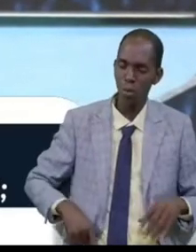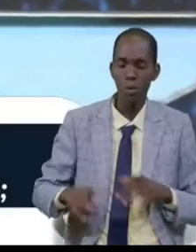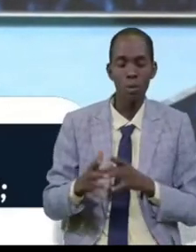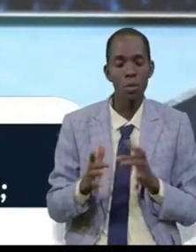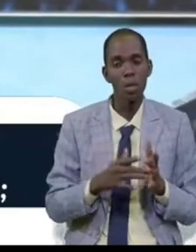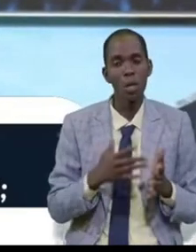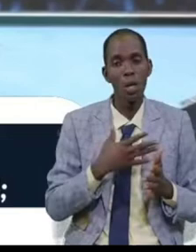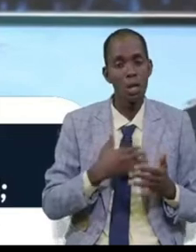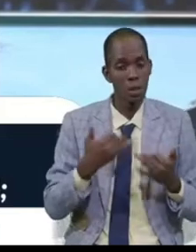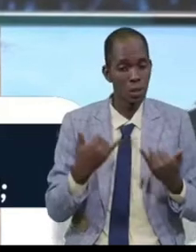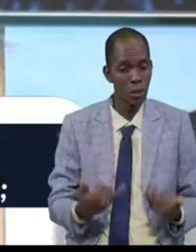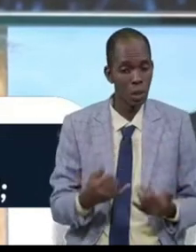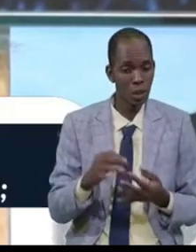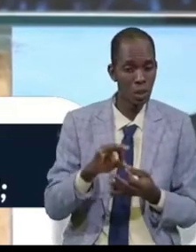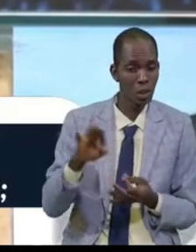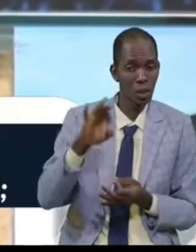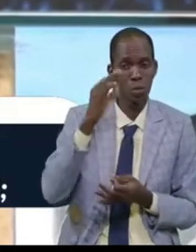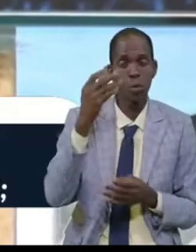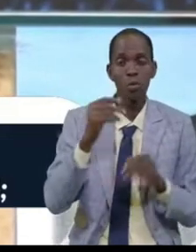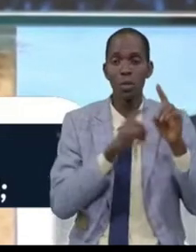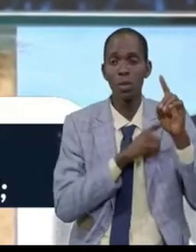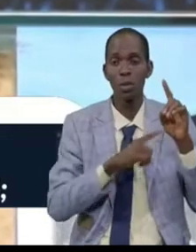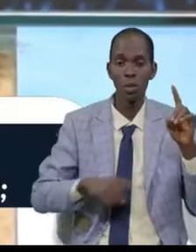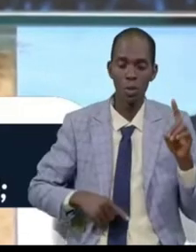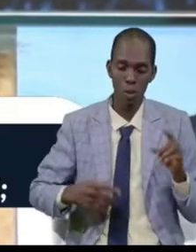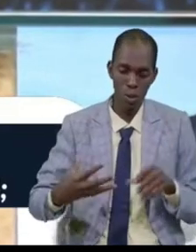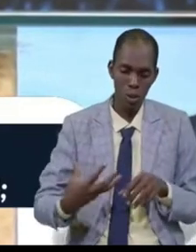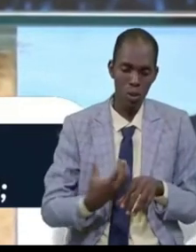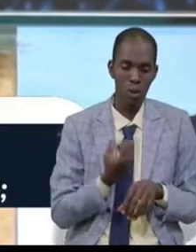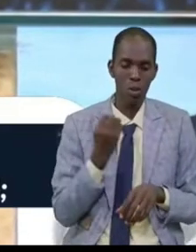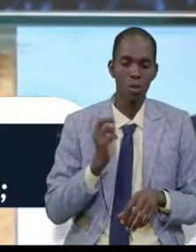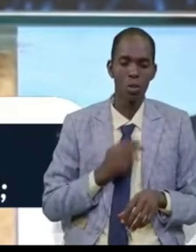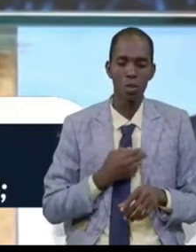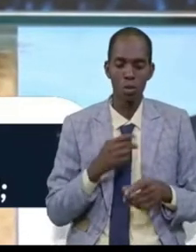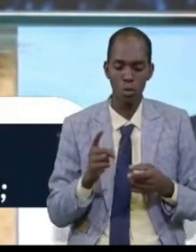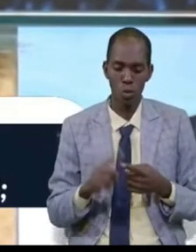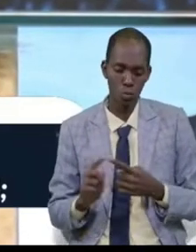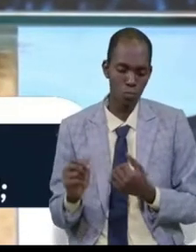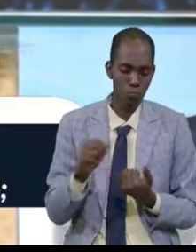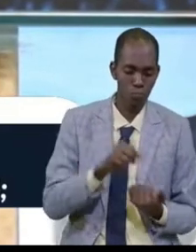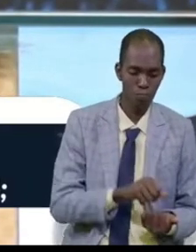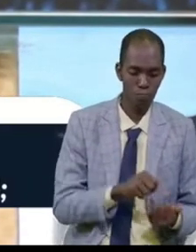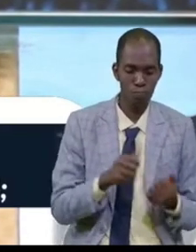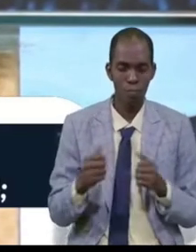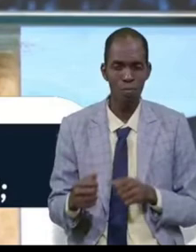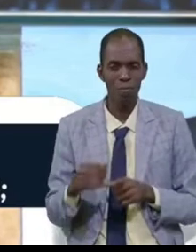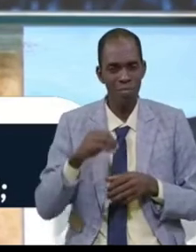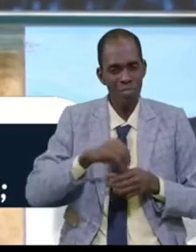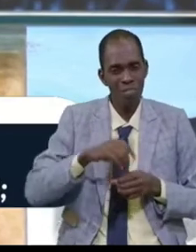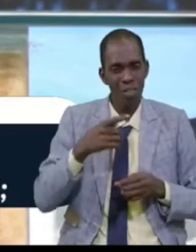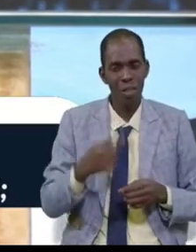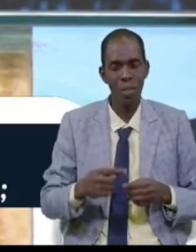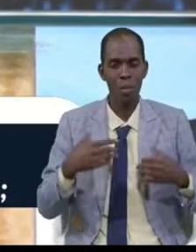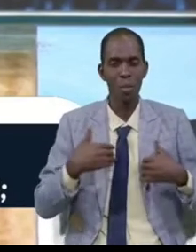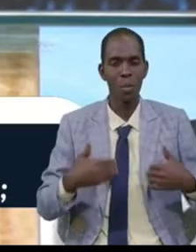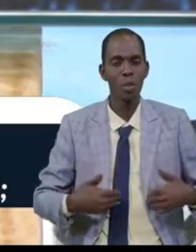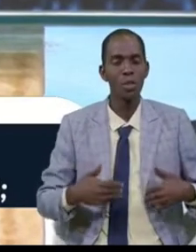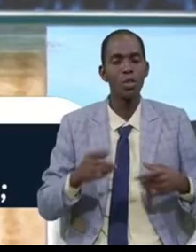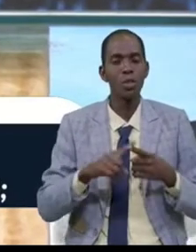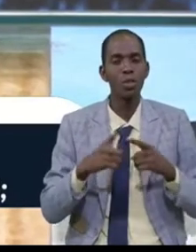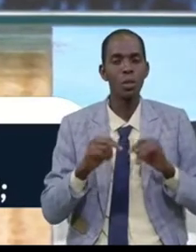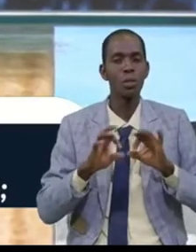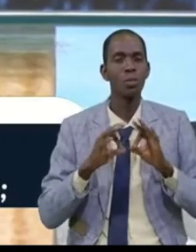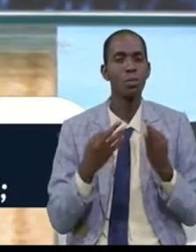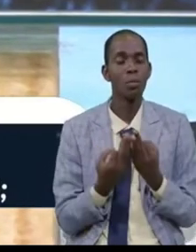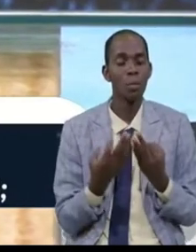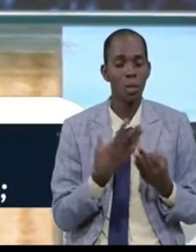of God takes us and immerses us into the body, integrates us into the body. And